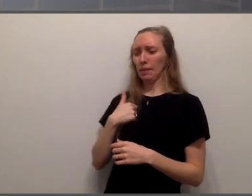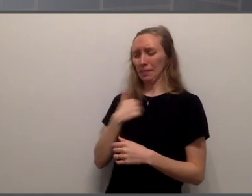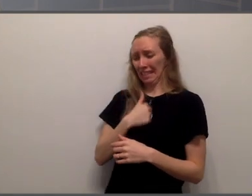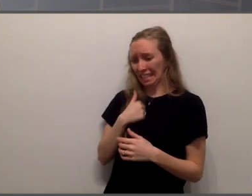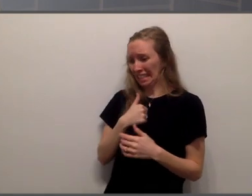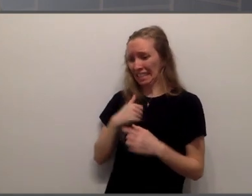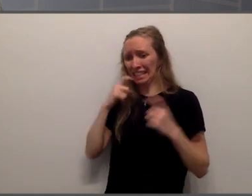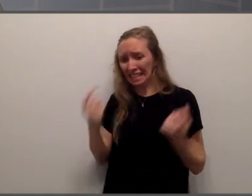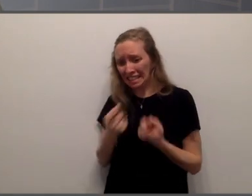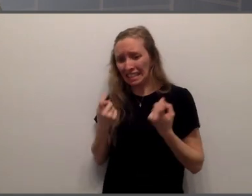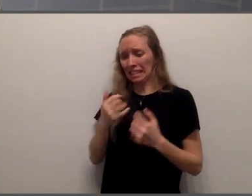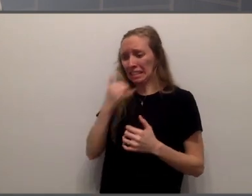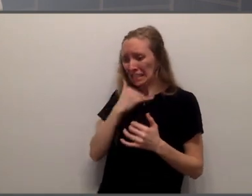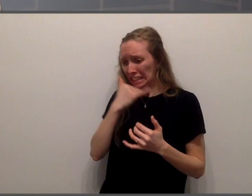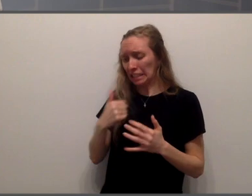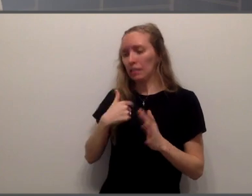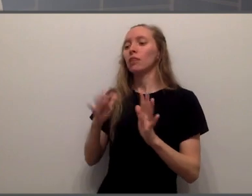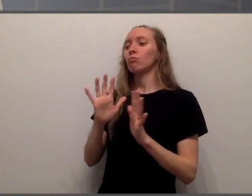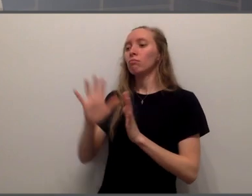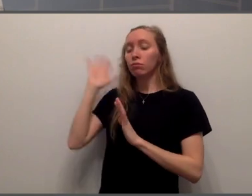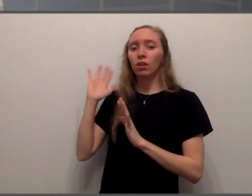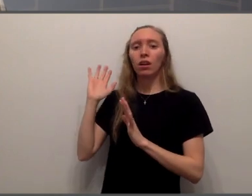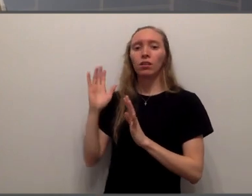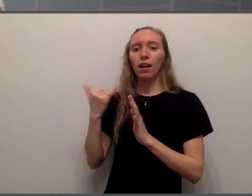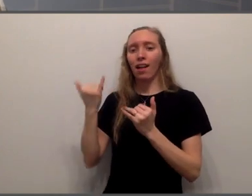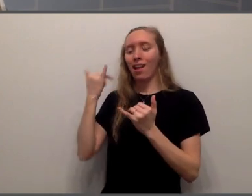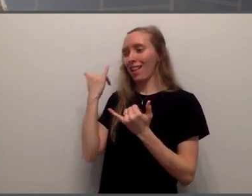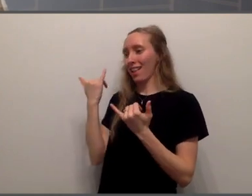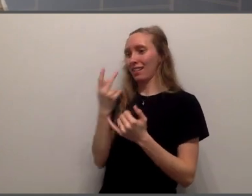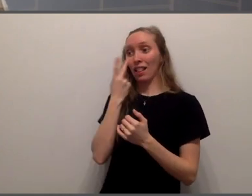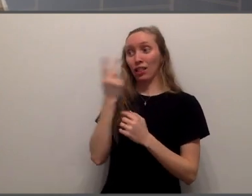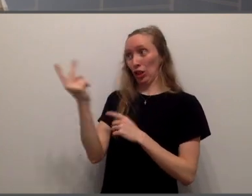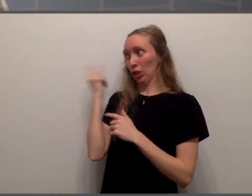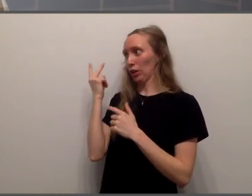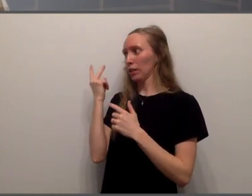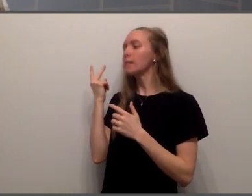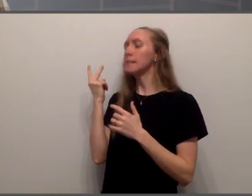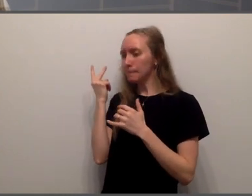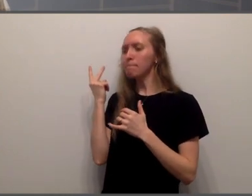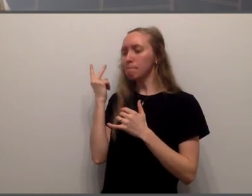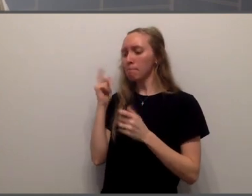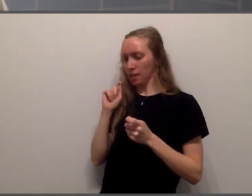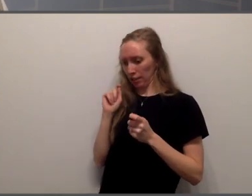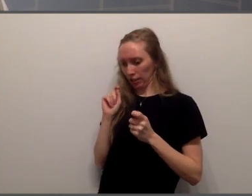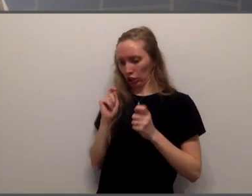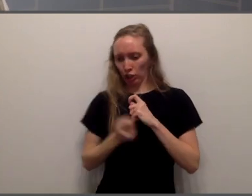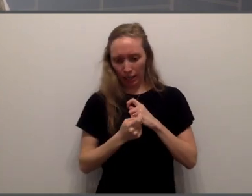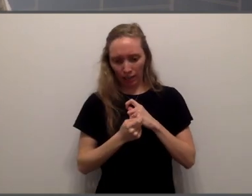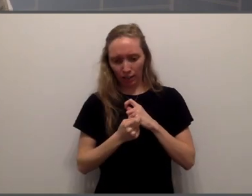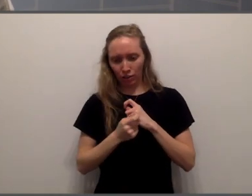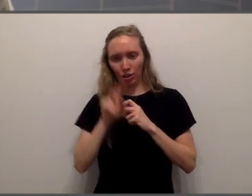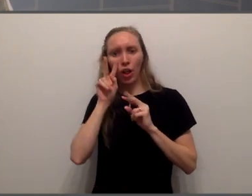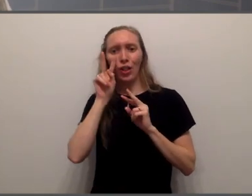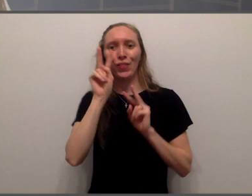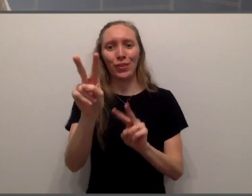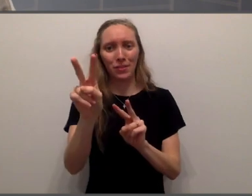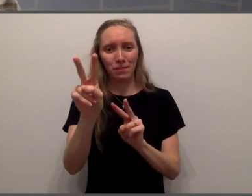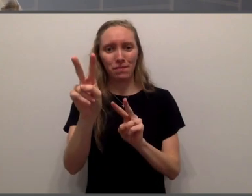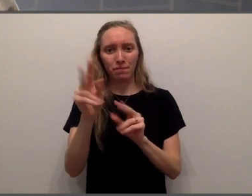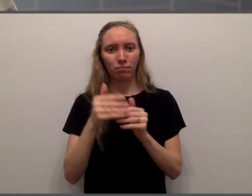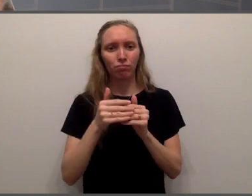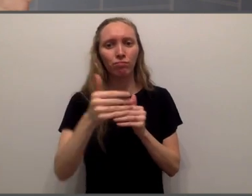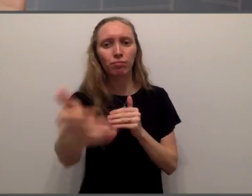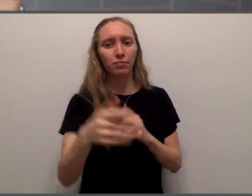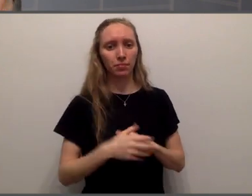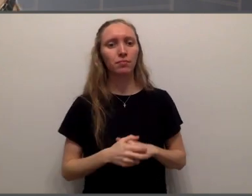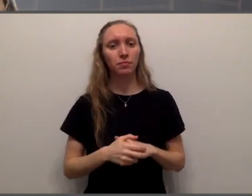of repentance looking forward, saying how can we manifest, experience,